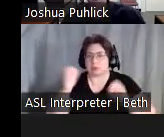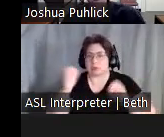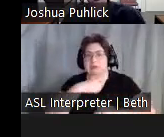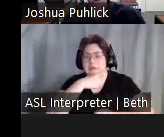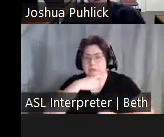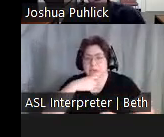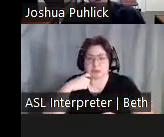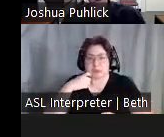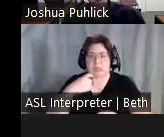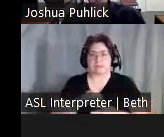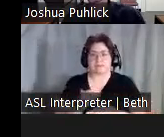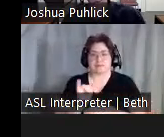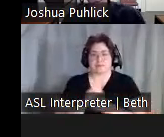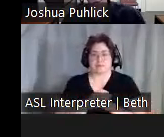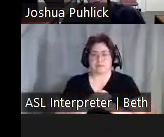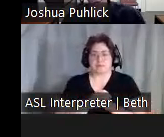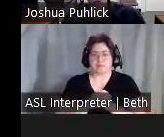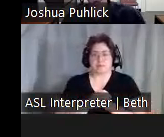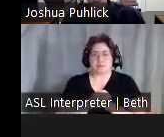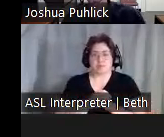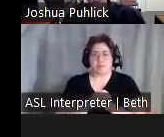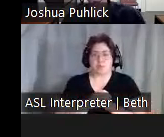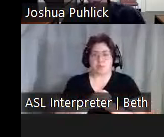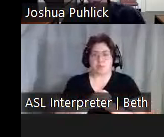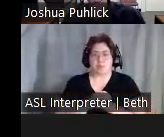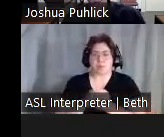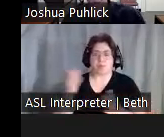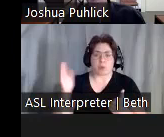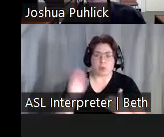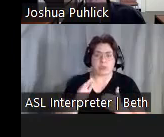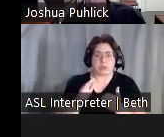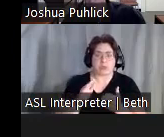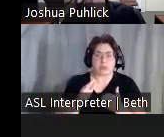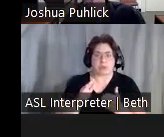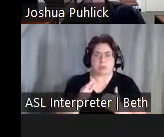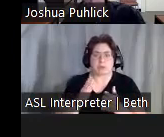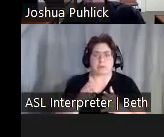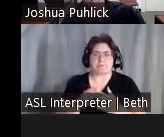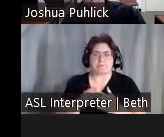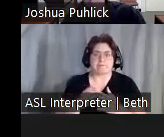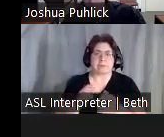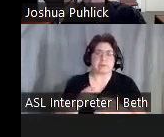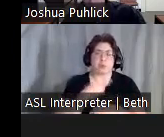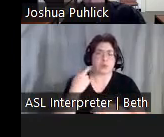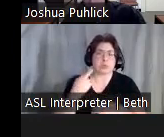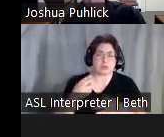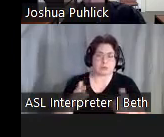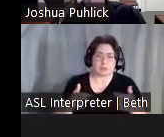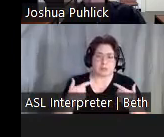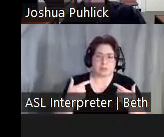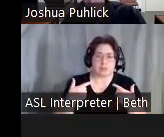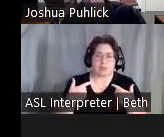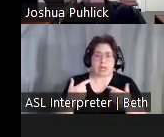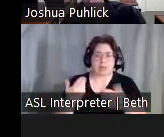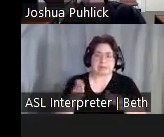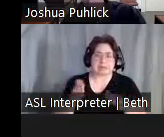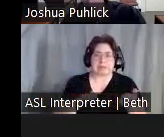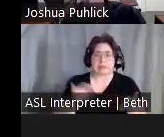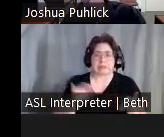water yields. So the quantity of water is very important here in Southwest